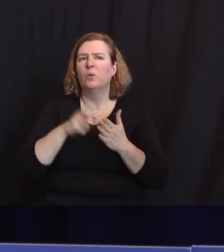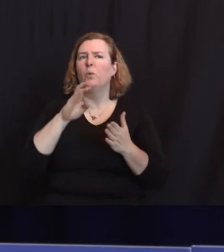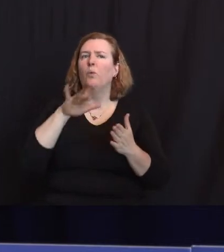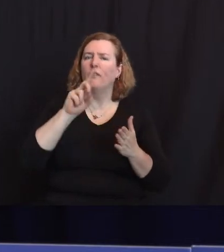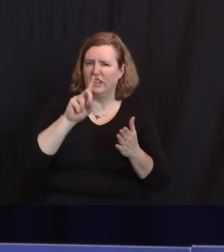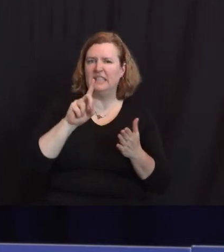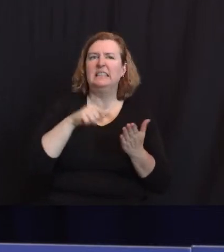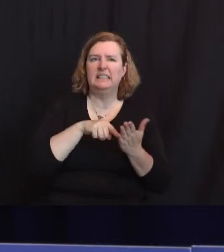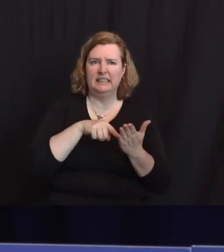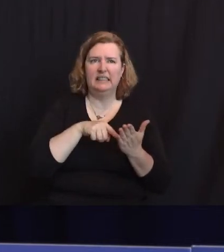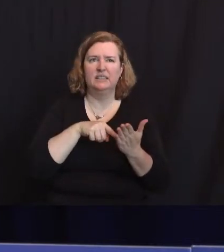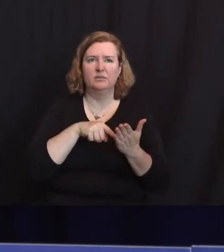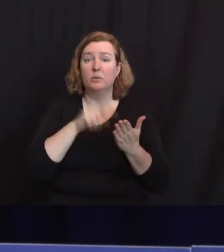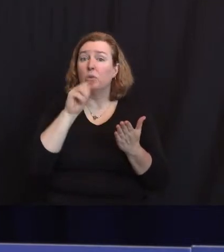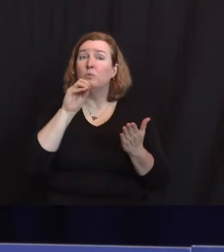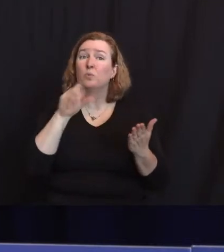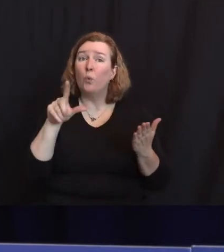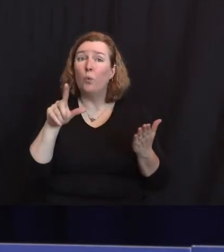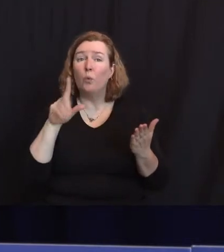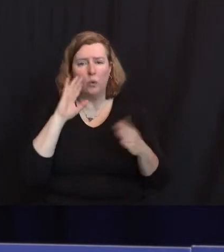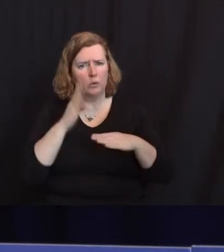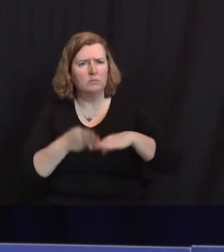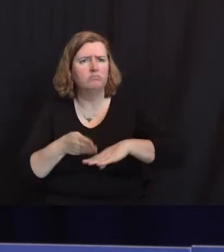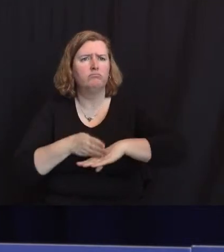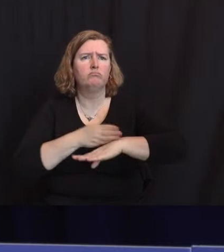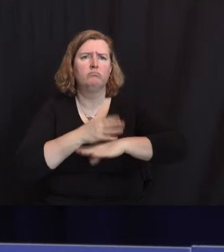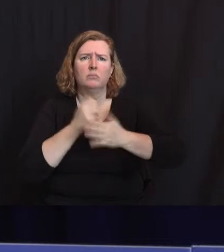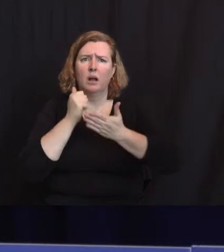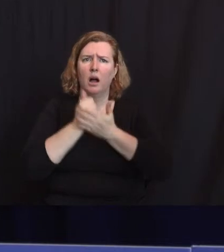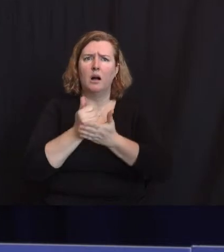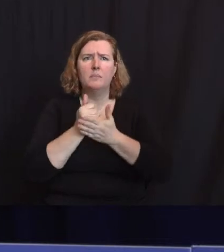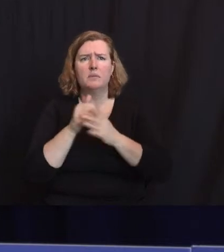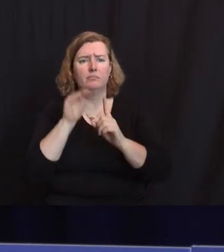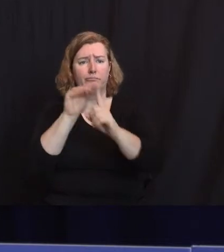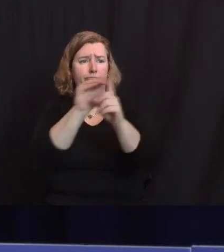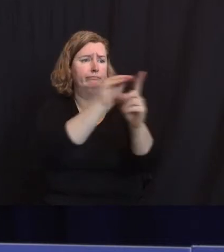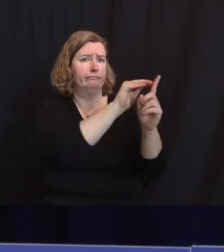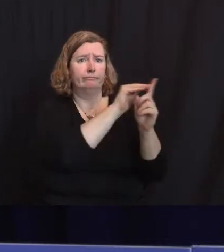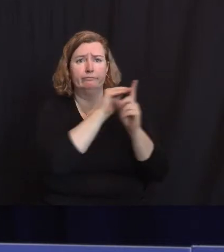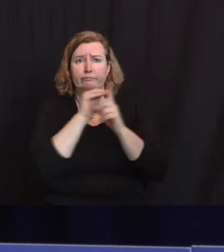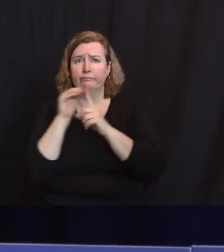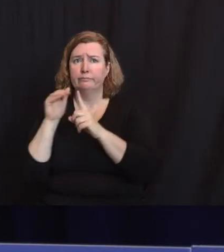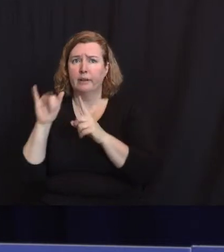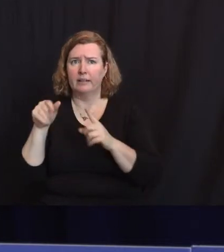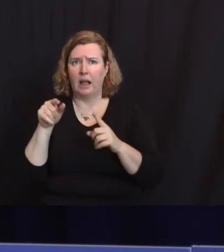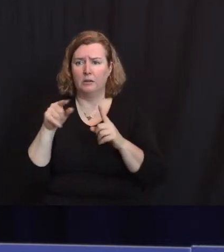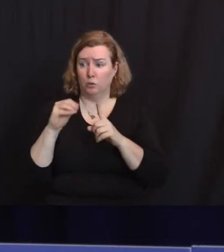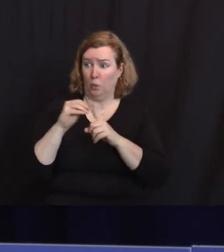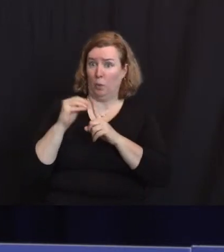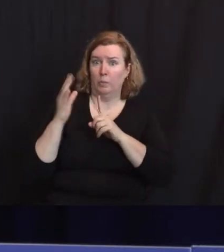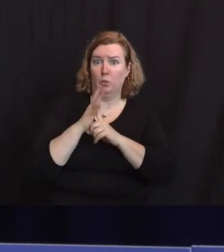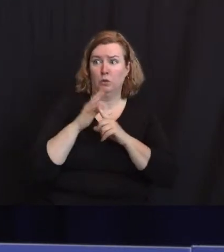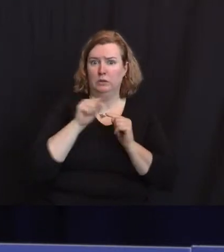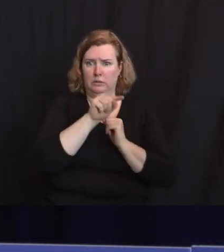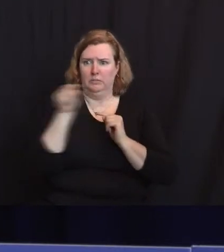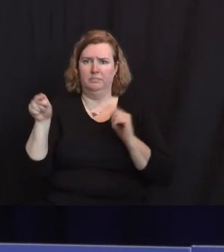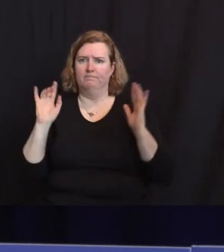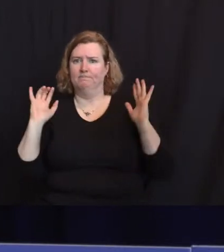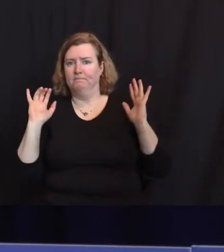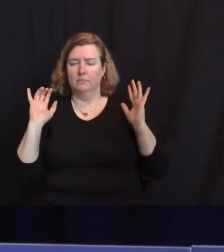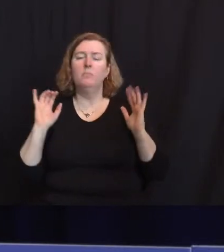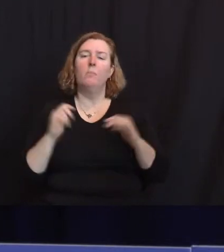will be to notify New Jerseyans if they have been exposed. Robust contact tracing is